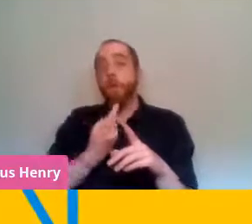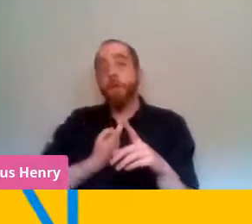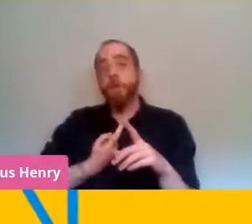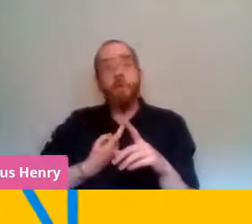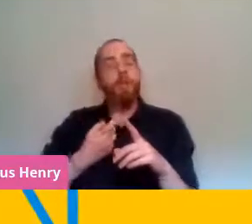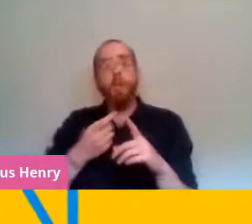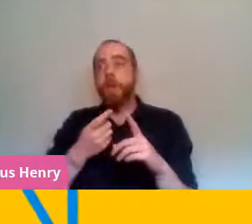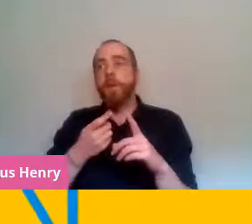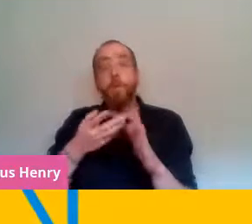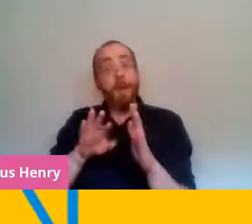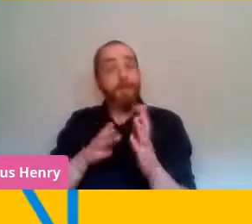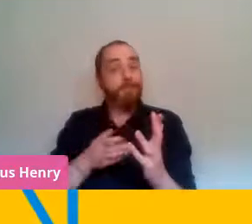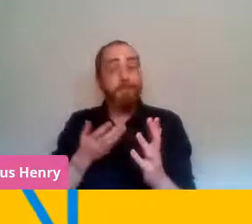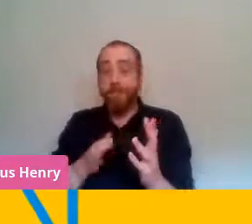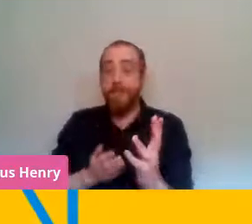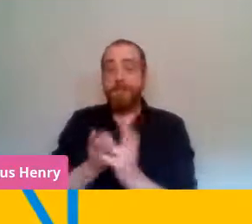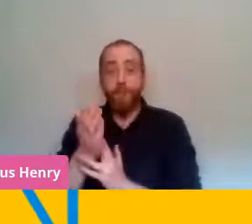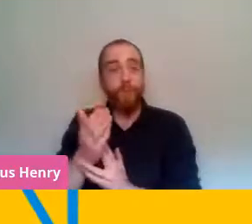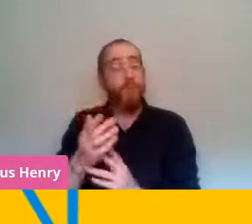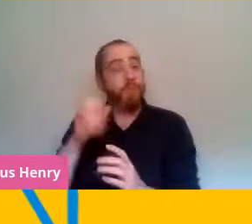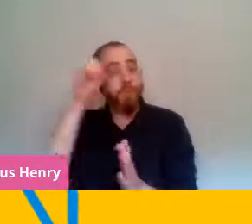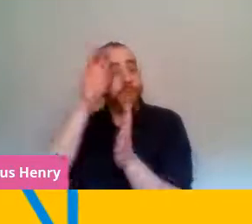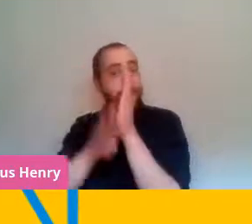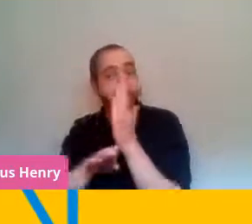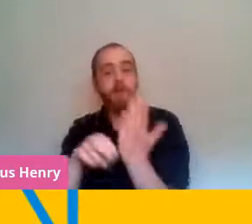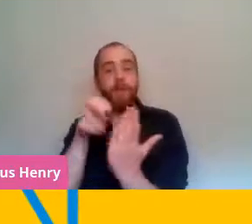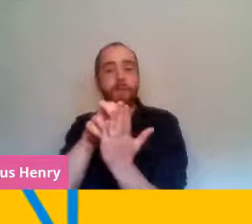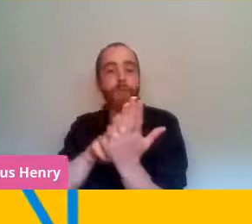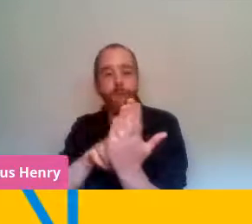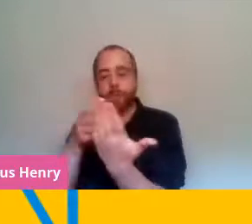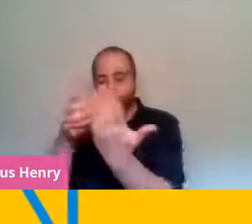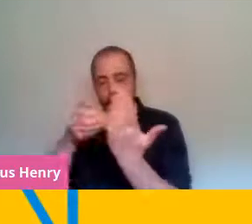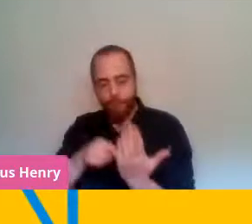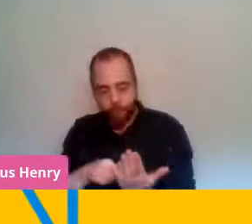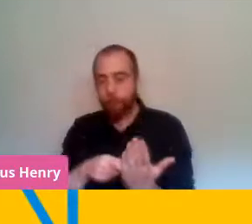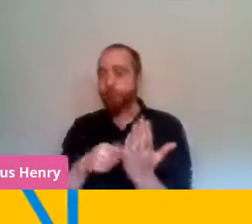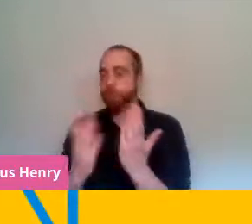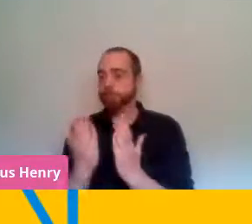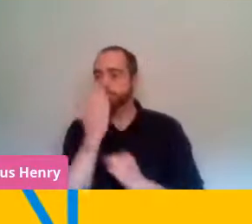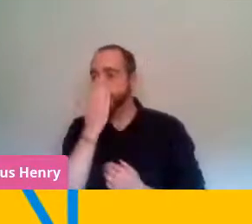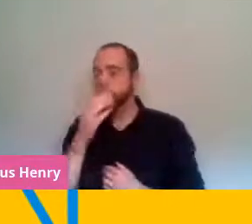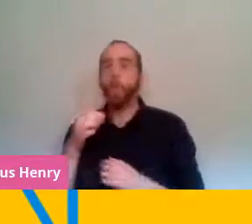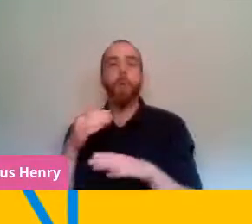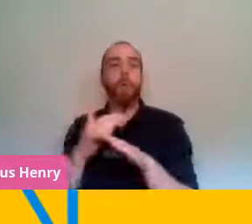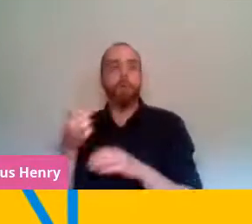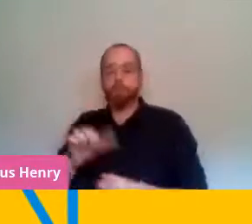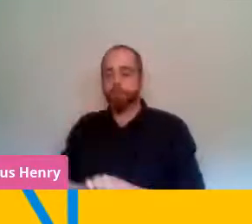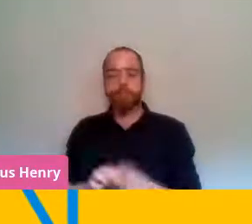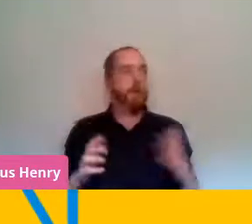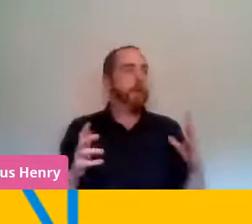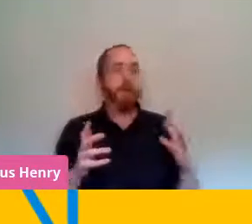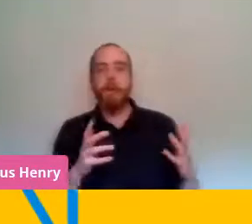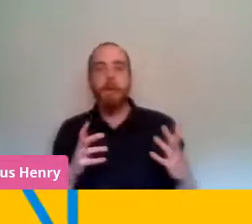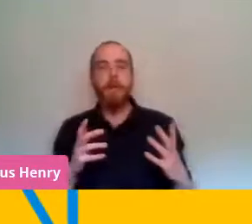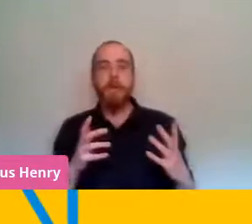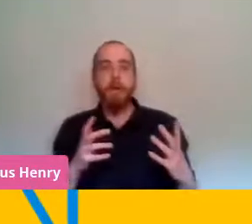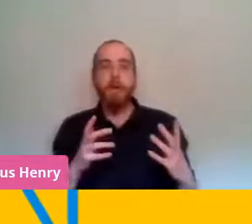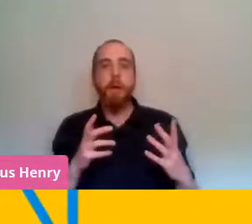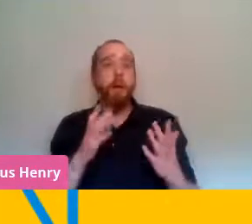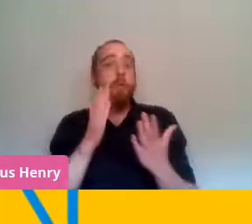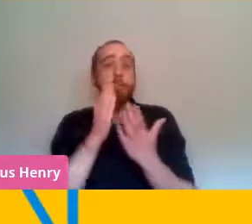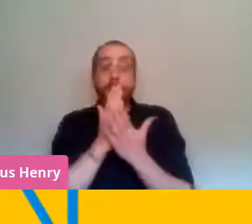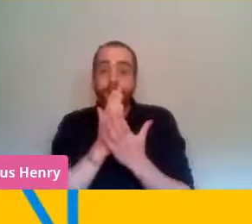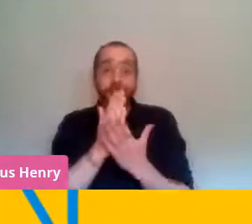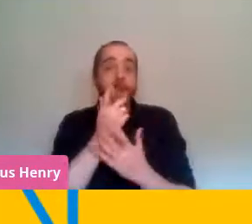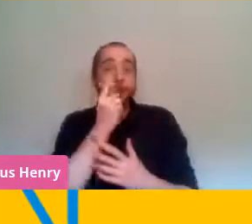this causes. While we're doing urgent work for universities, we're also facing things like immediately not being able to